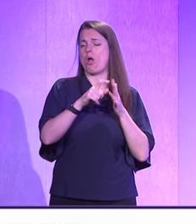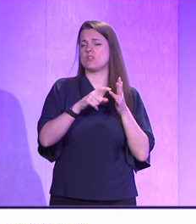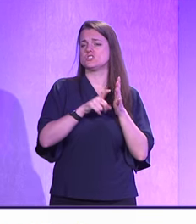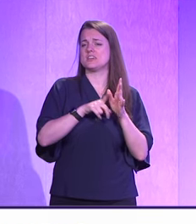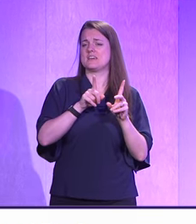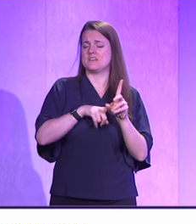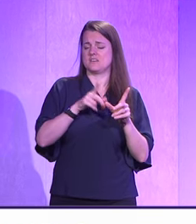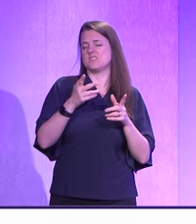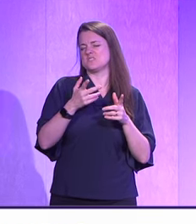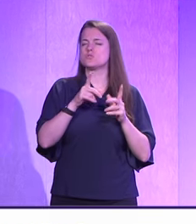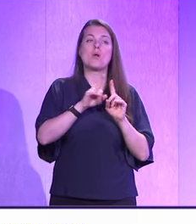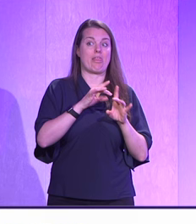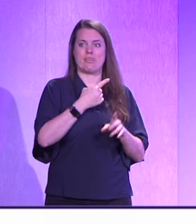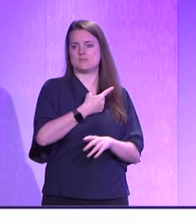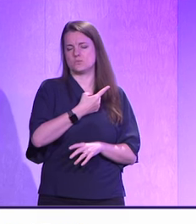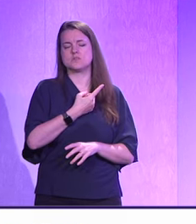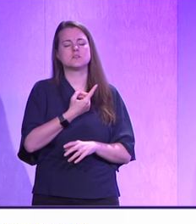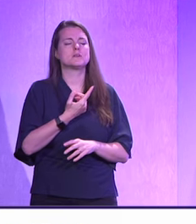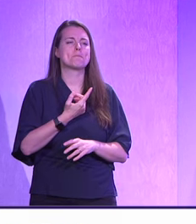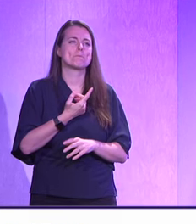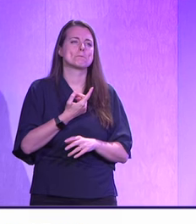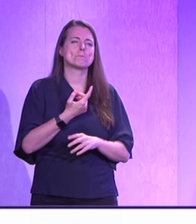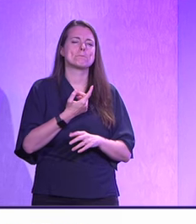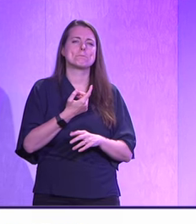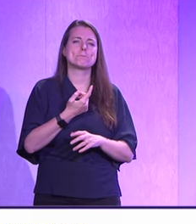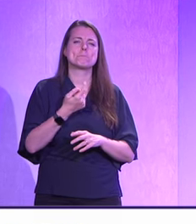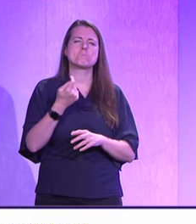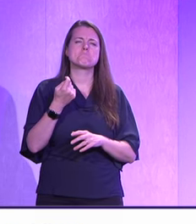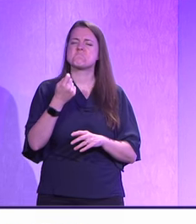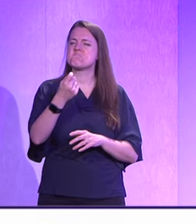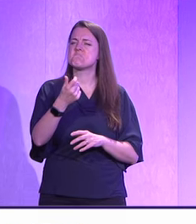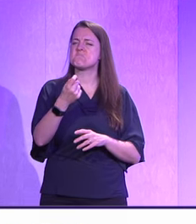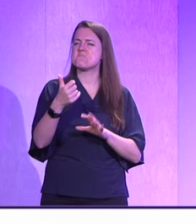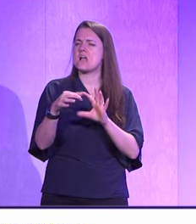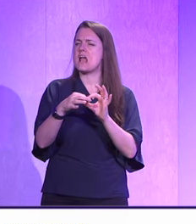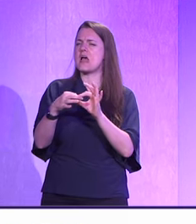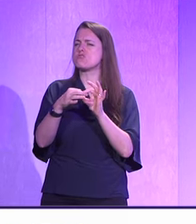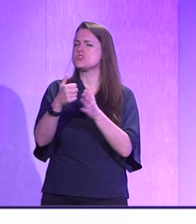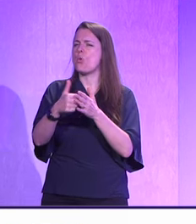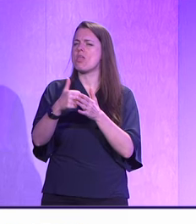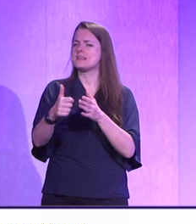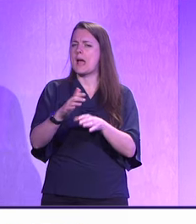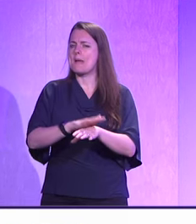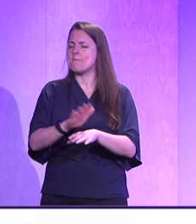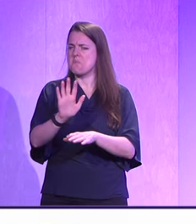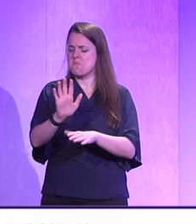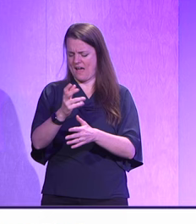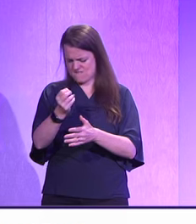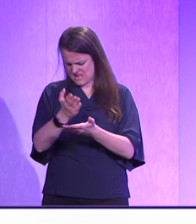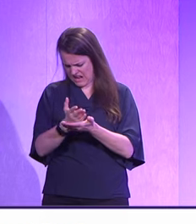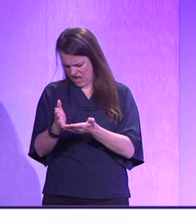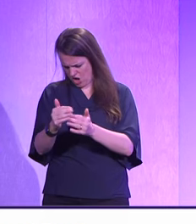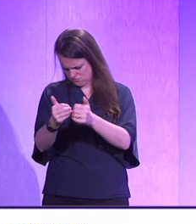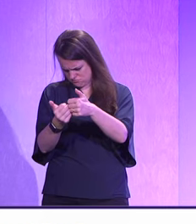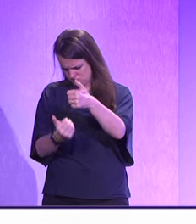this one here, where we've got, there isn't necessarily any collaboration all the time. There's quite a clear boundary between